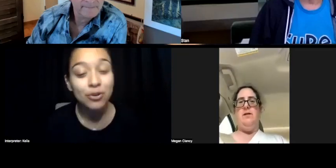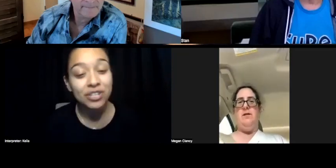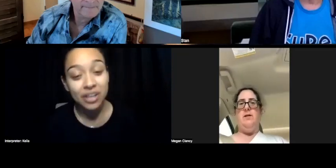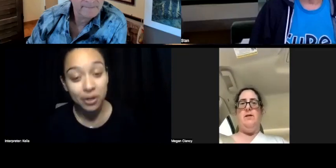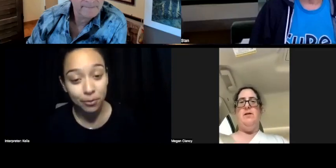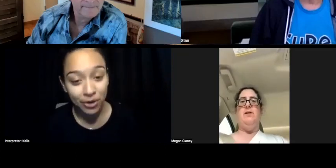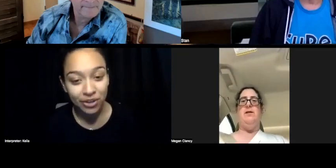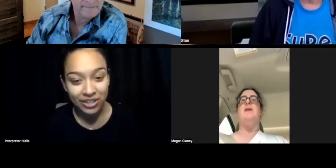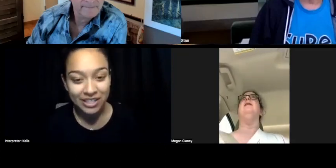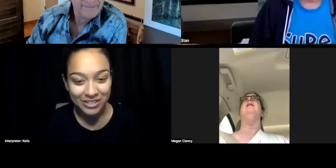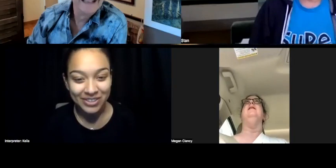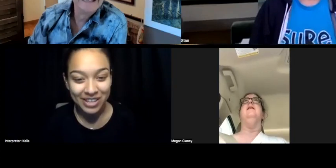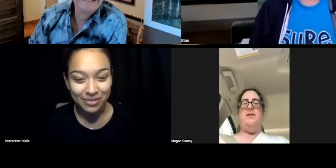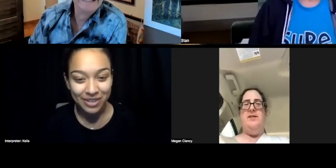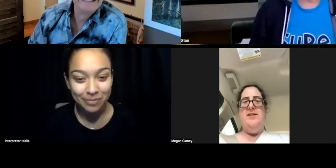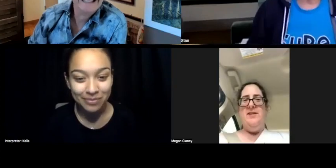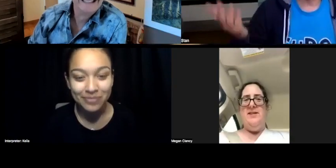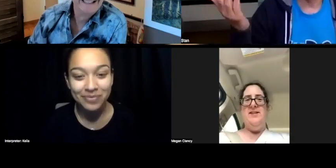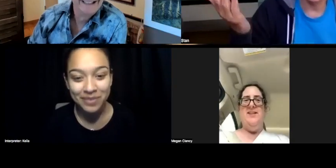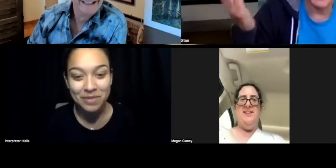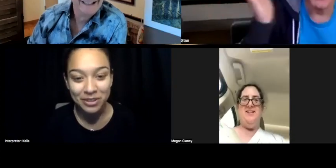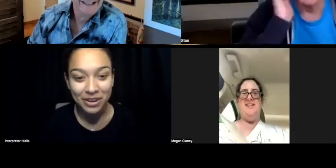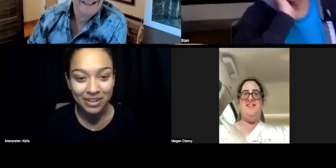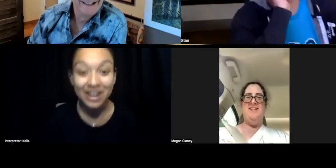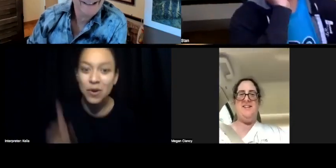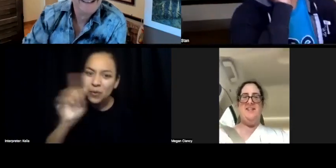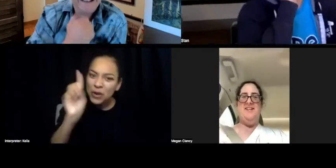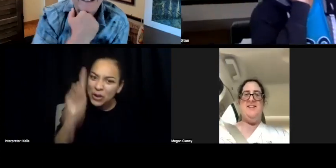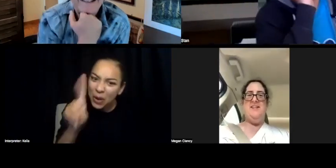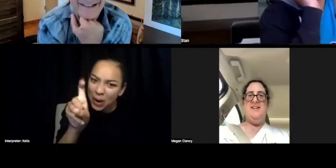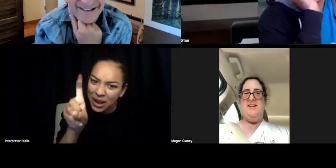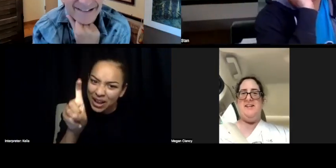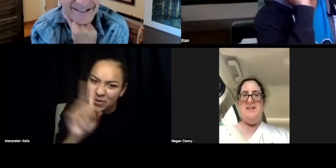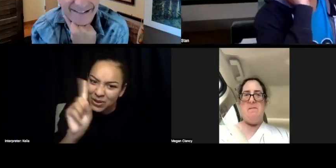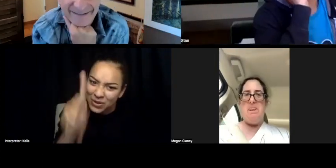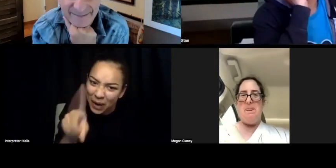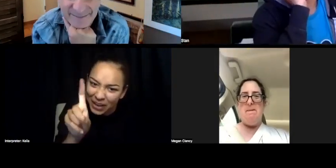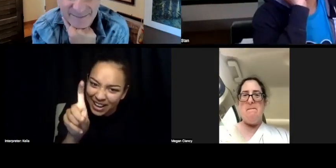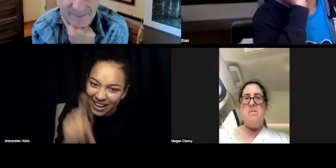I'm going to the airport currently, so that's why I'm... Where are you going?